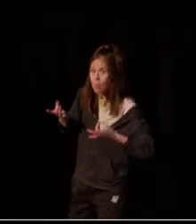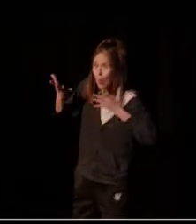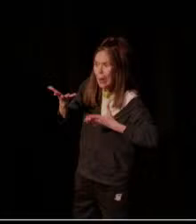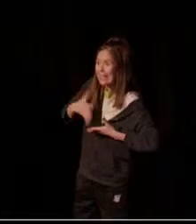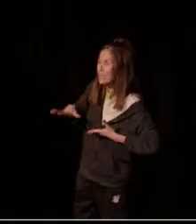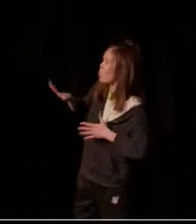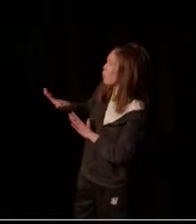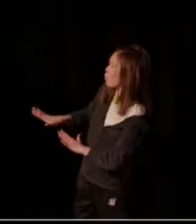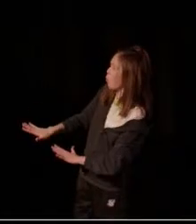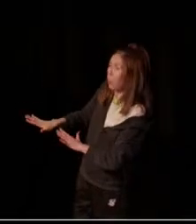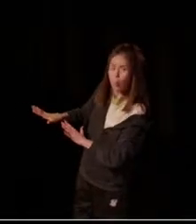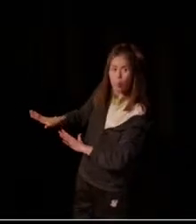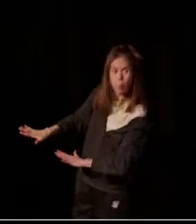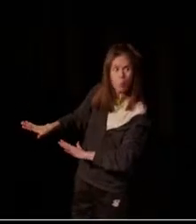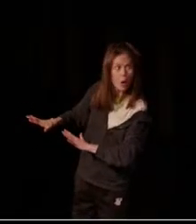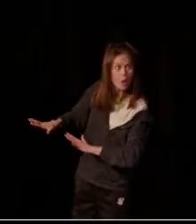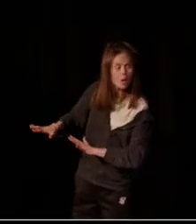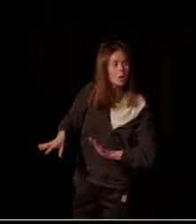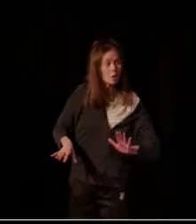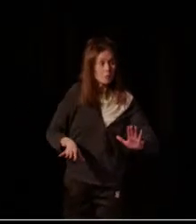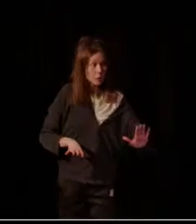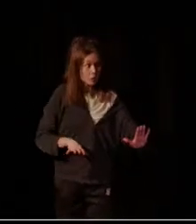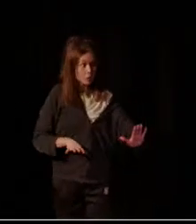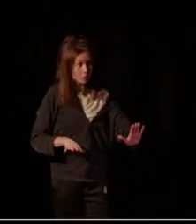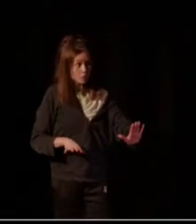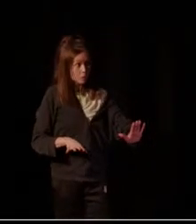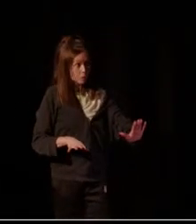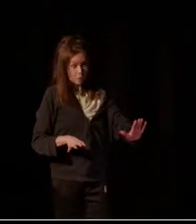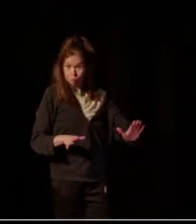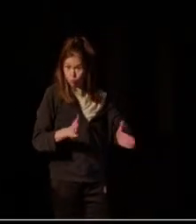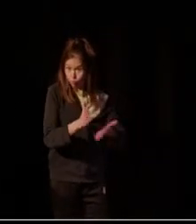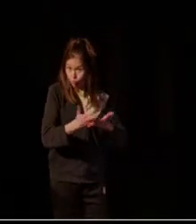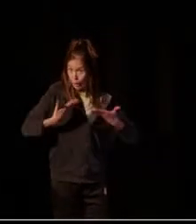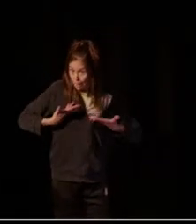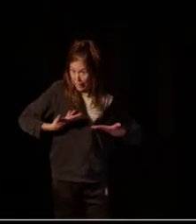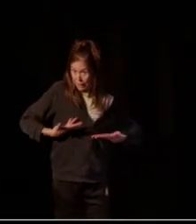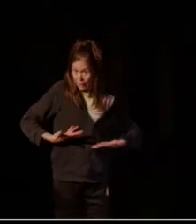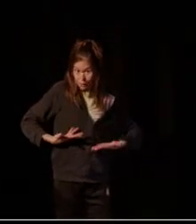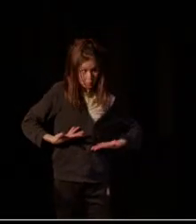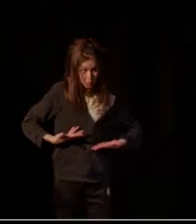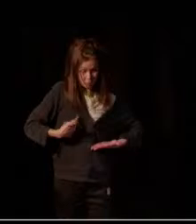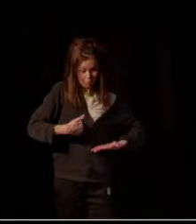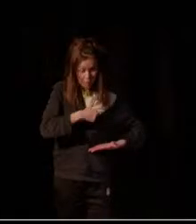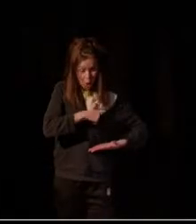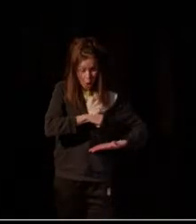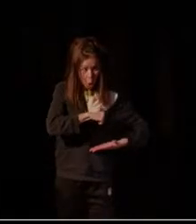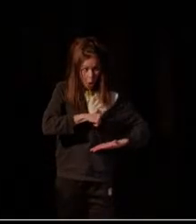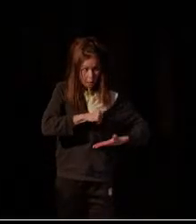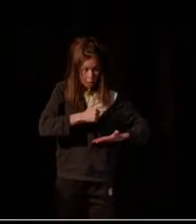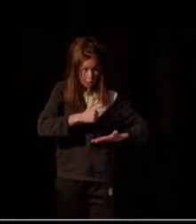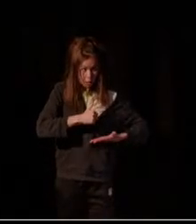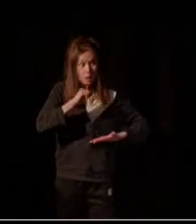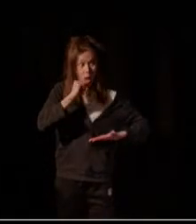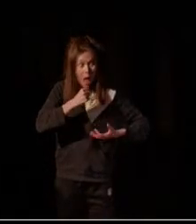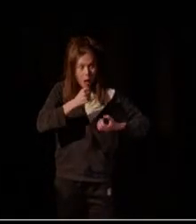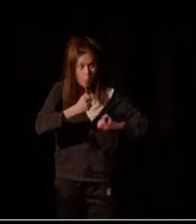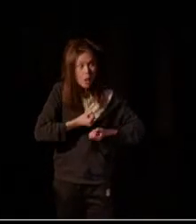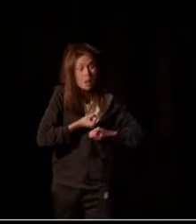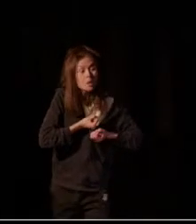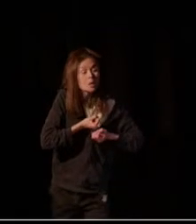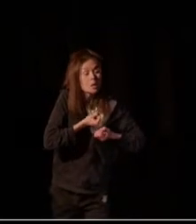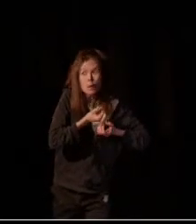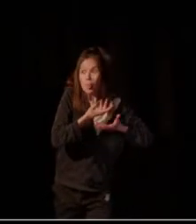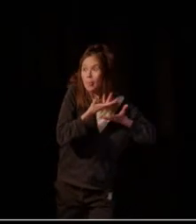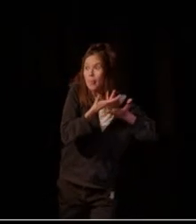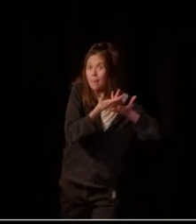Therefore, if you trust my loyalty, which lies enclosed in my chest, which I now give to you